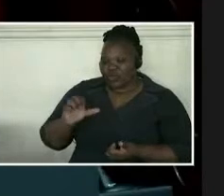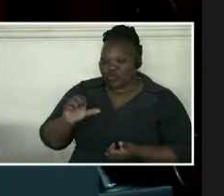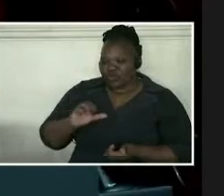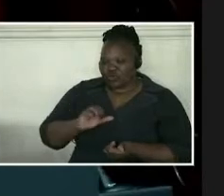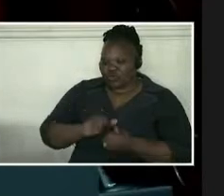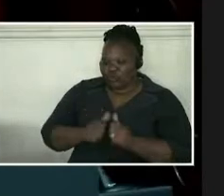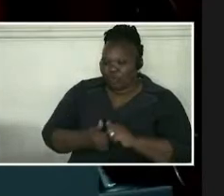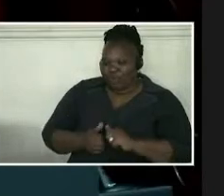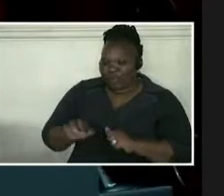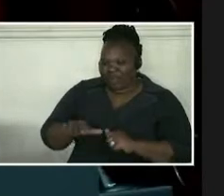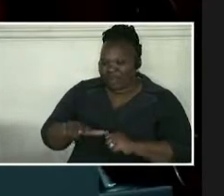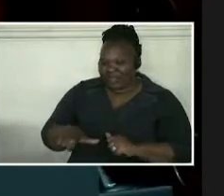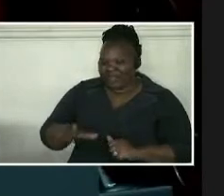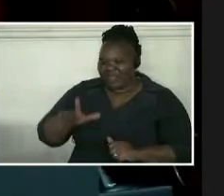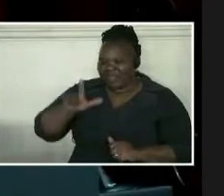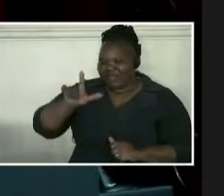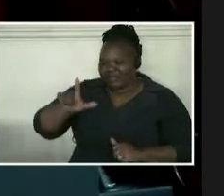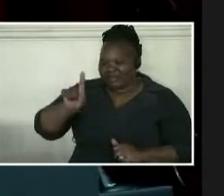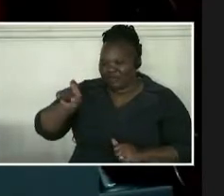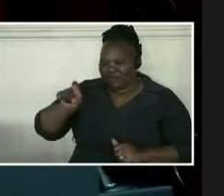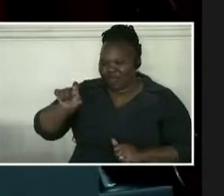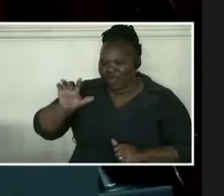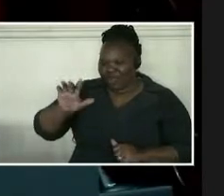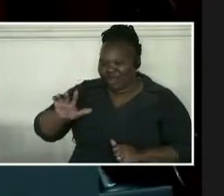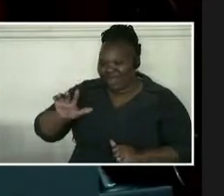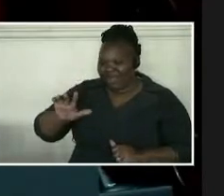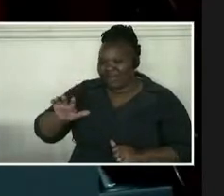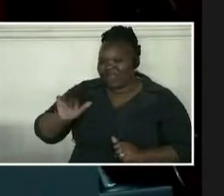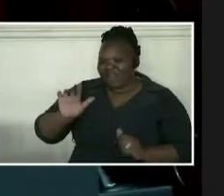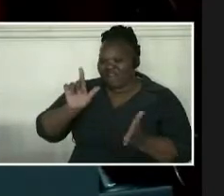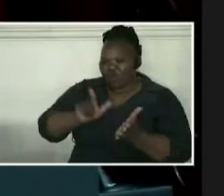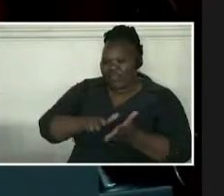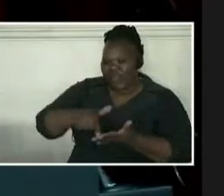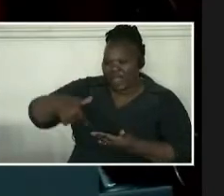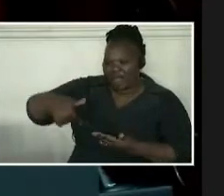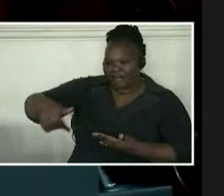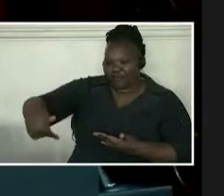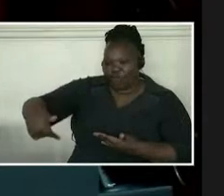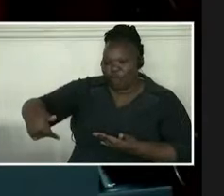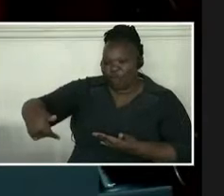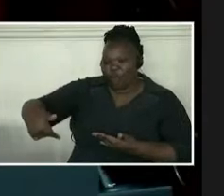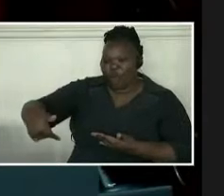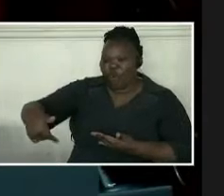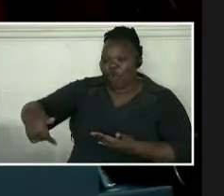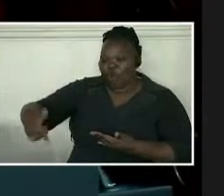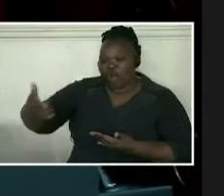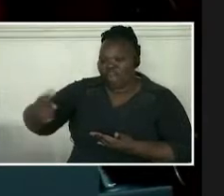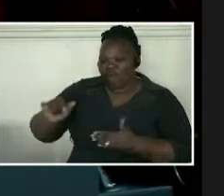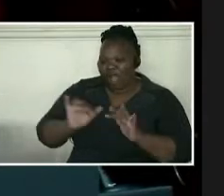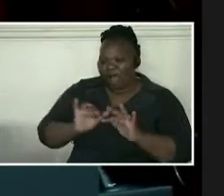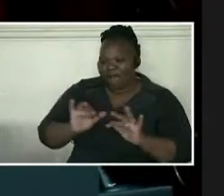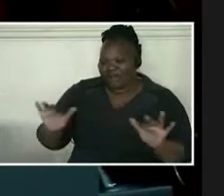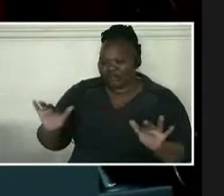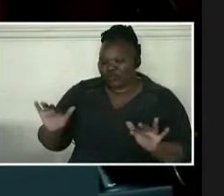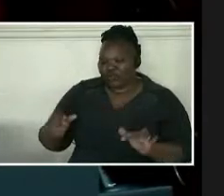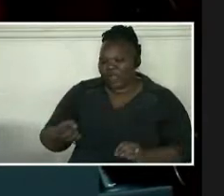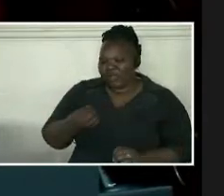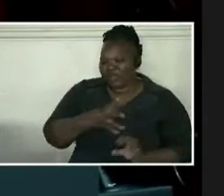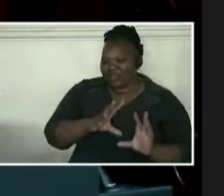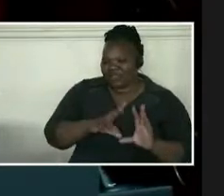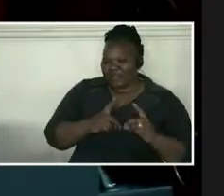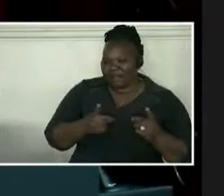discovery of 7.9 million spent on laptops which were meant for the public which were instead given to